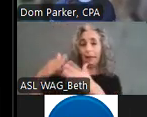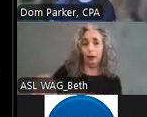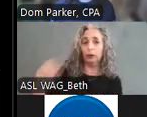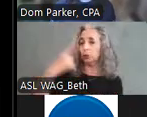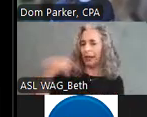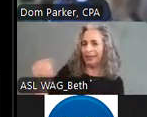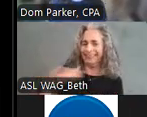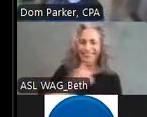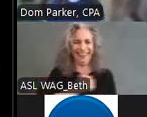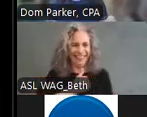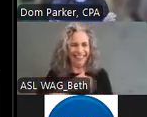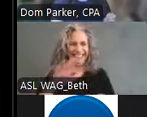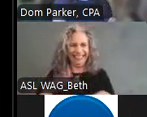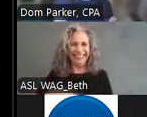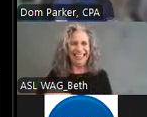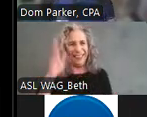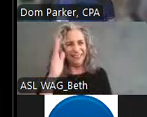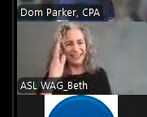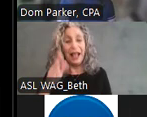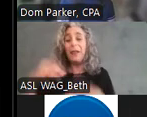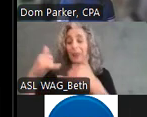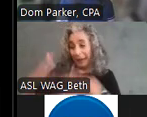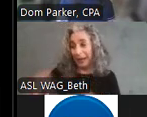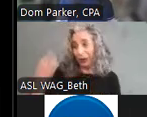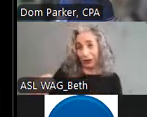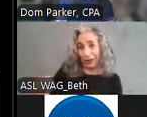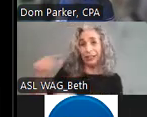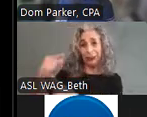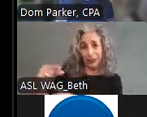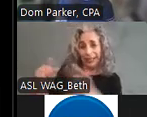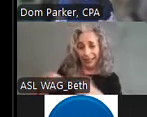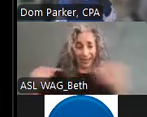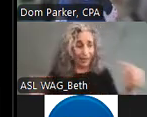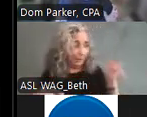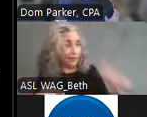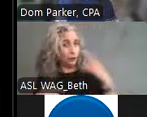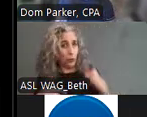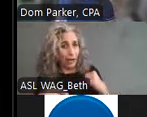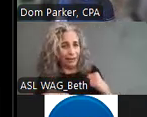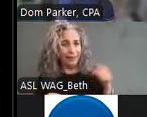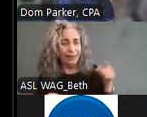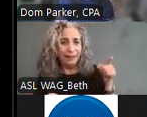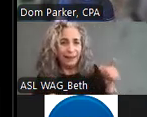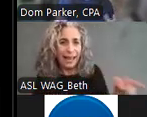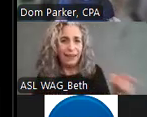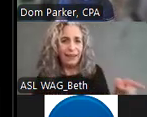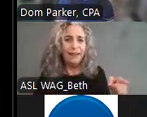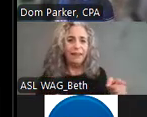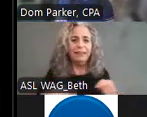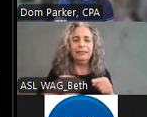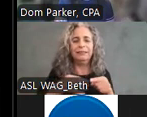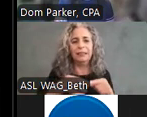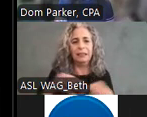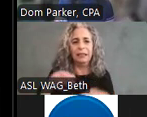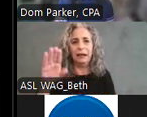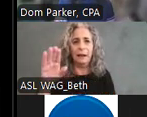sorry, it's 6 a.m. The player is green, the enemy is red, and the pickup is blue. So we could have that